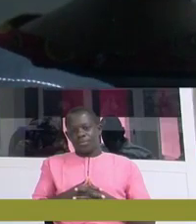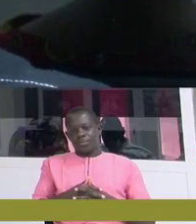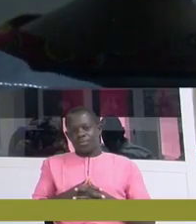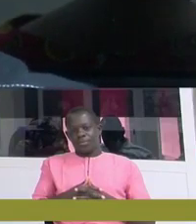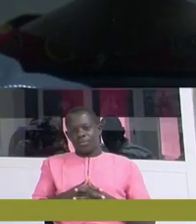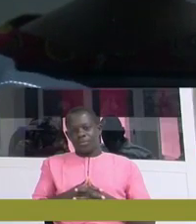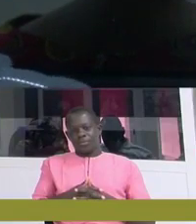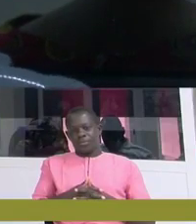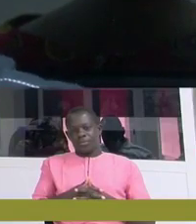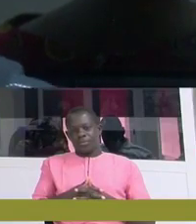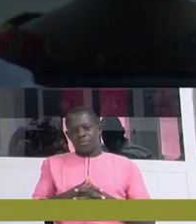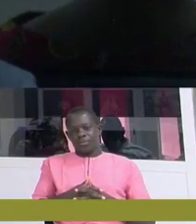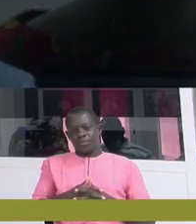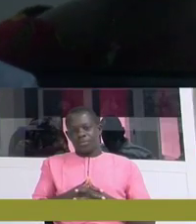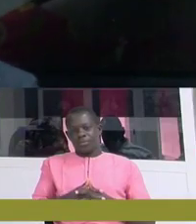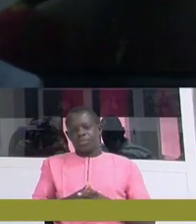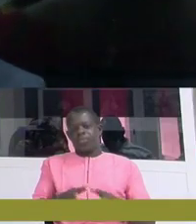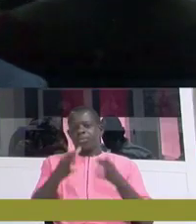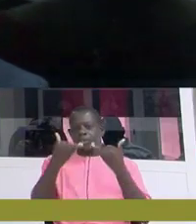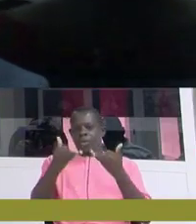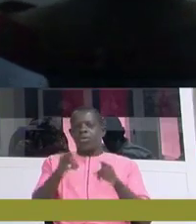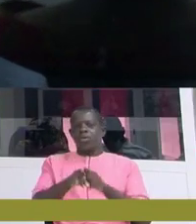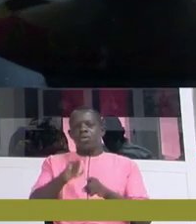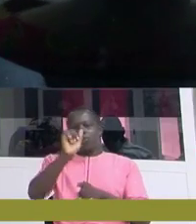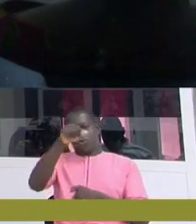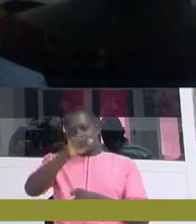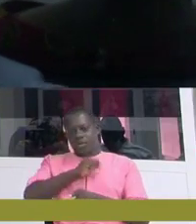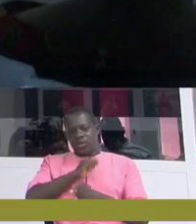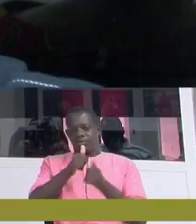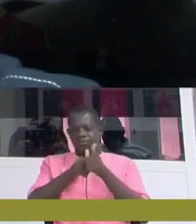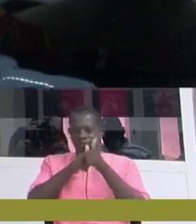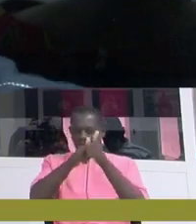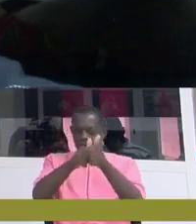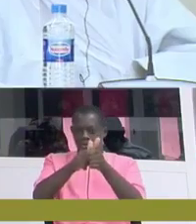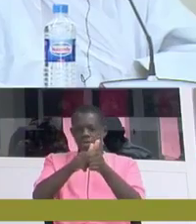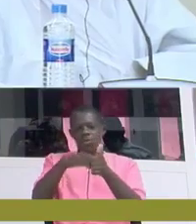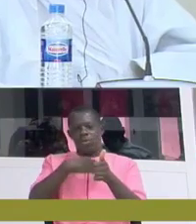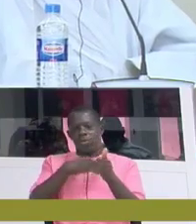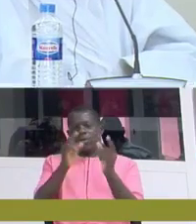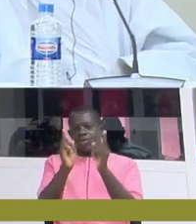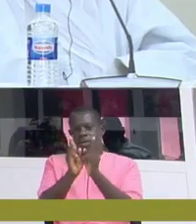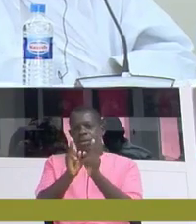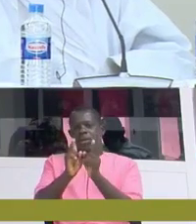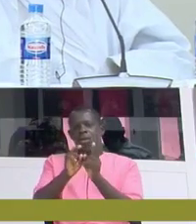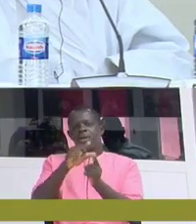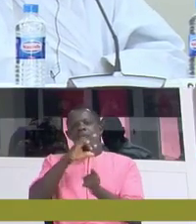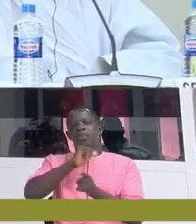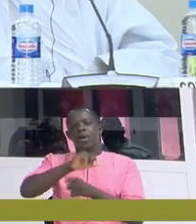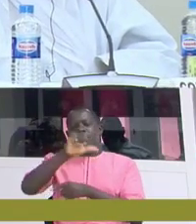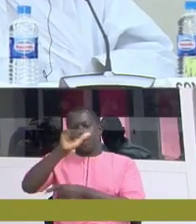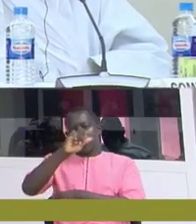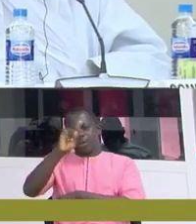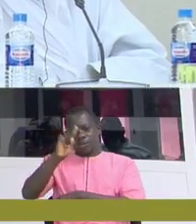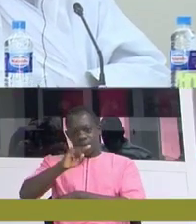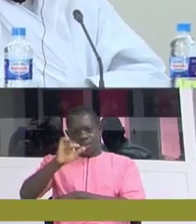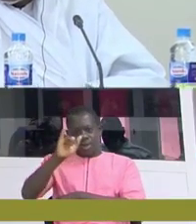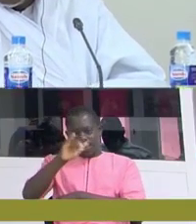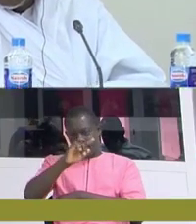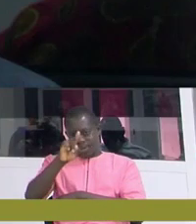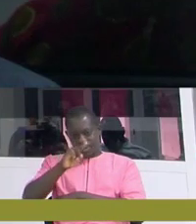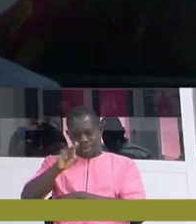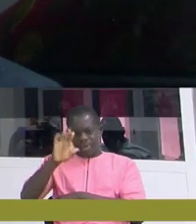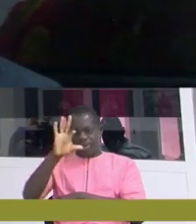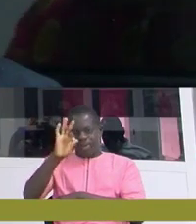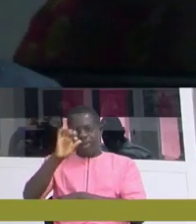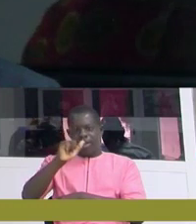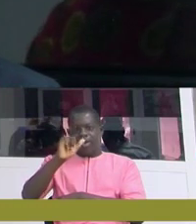So you chased after Aziz Tamba for your money. Ako amunta ibulata Aziz